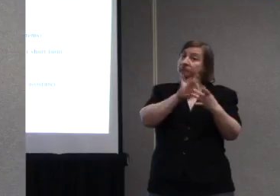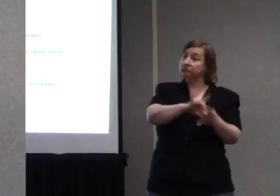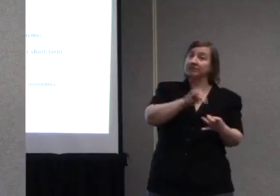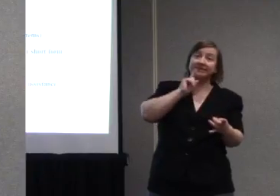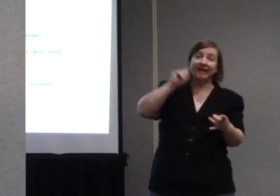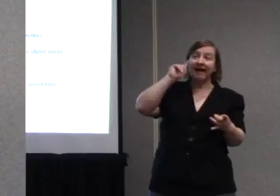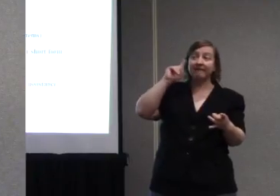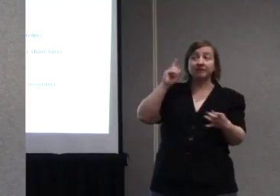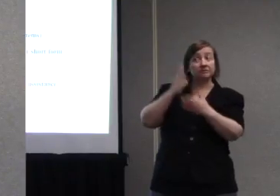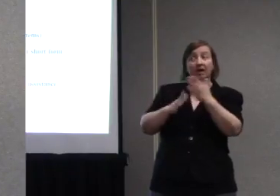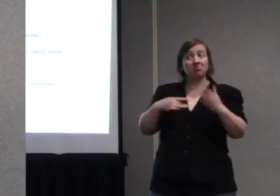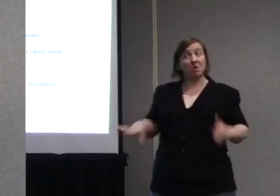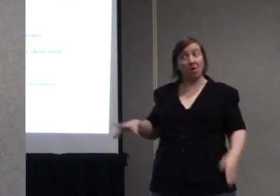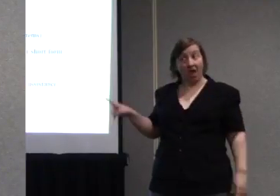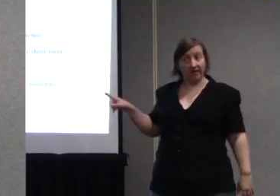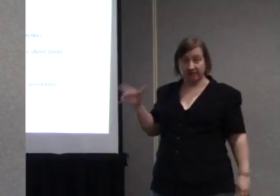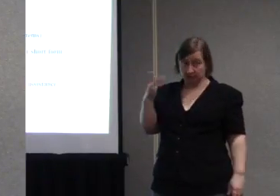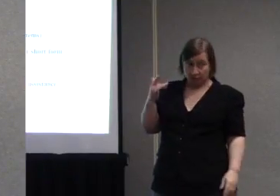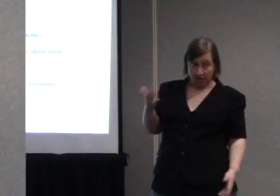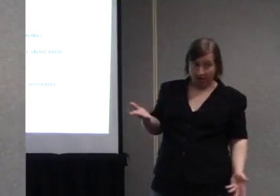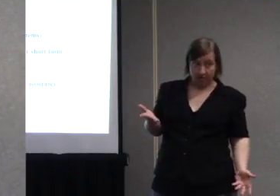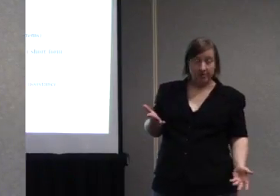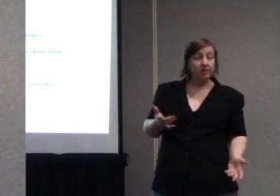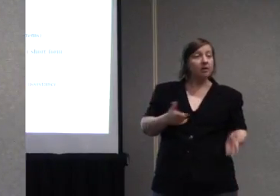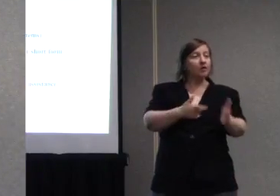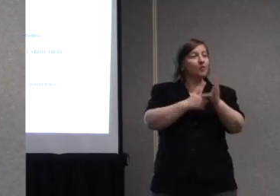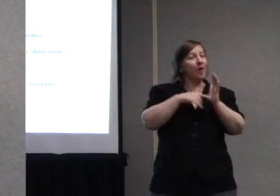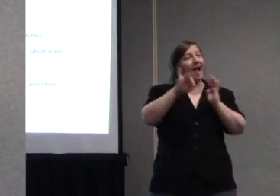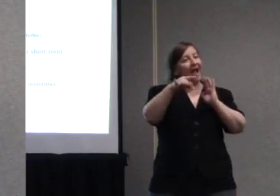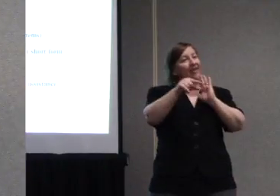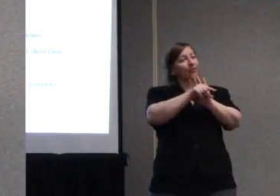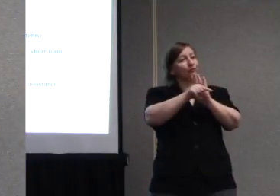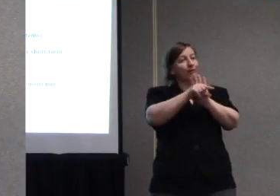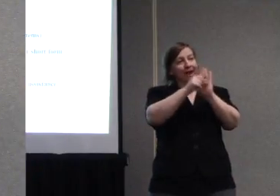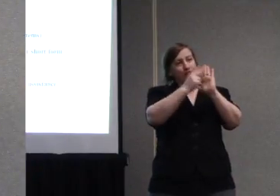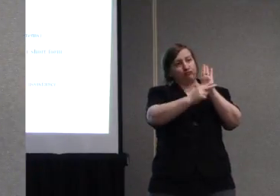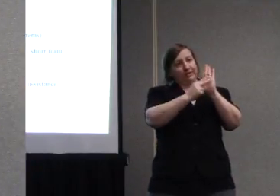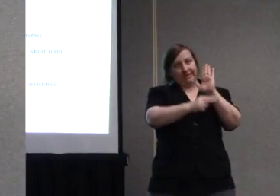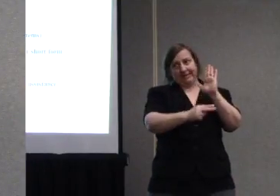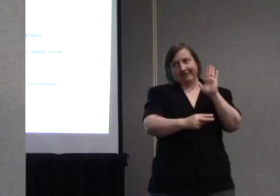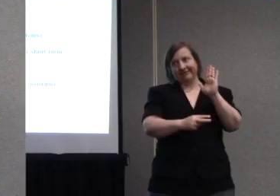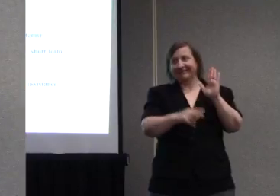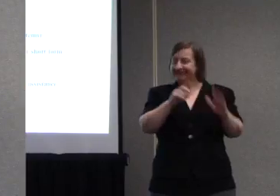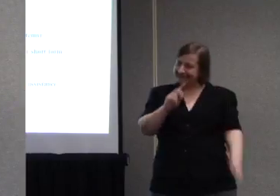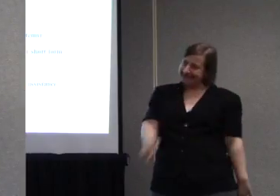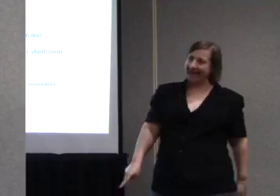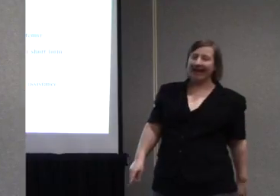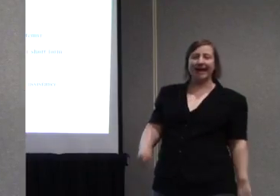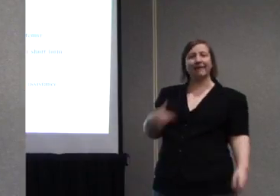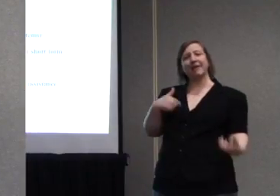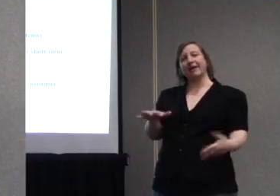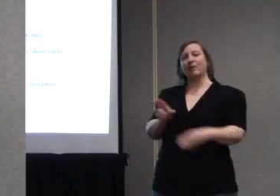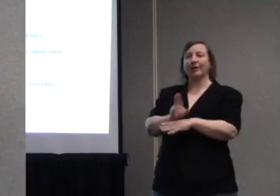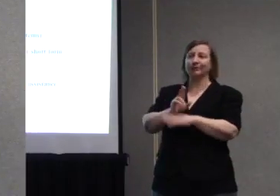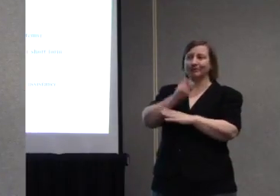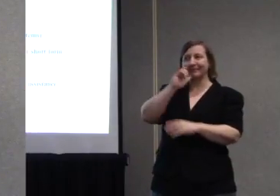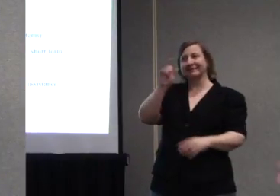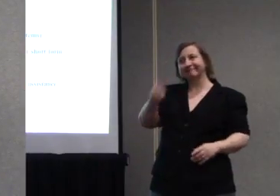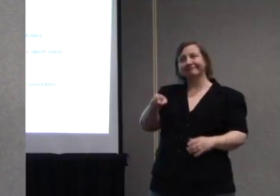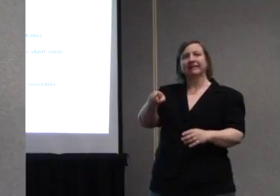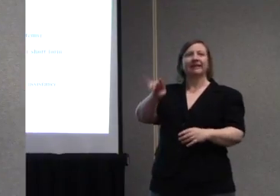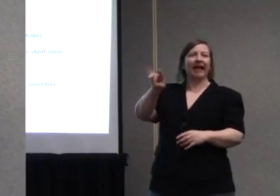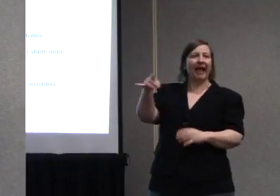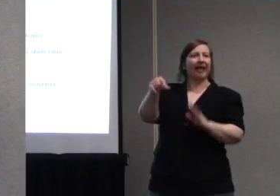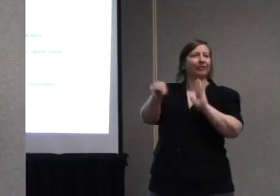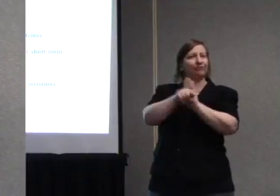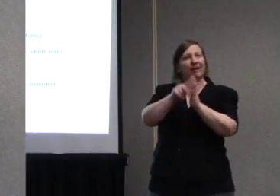are working in deafness don't like it, is that it requires an 8th grade reading level. And you go, oh damn, that's something